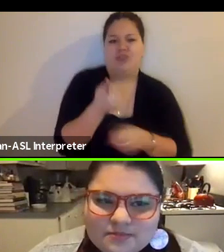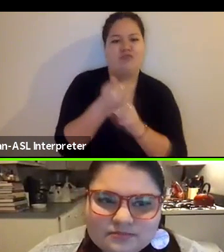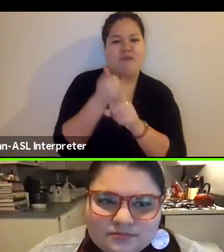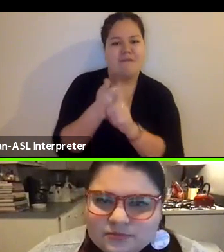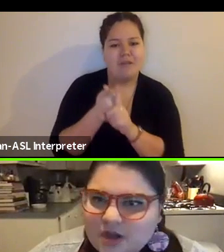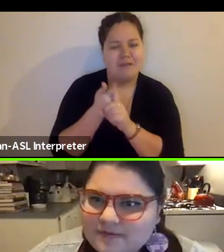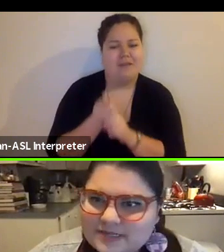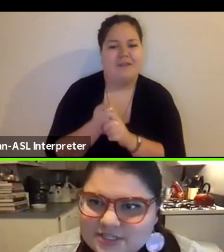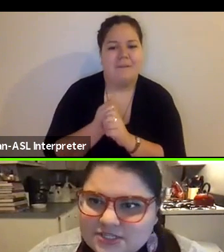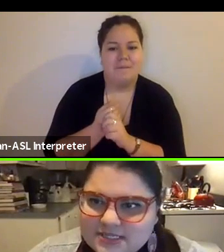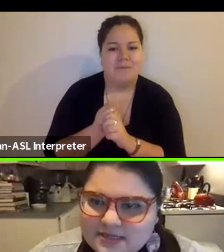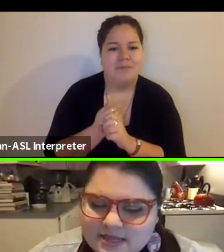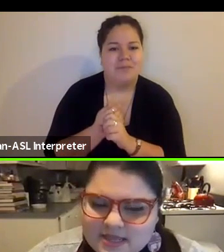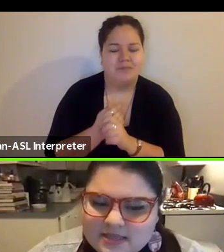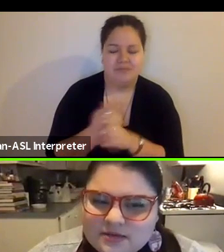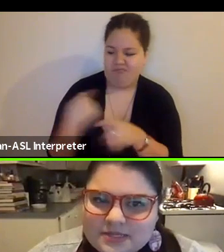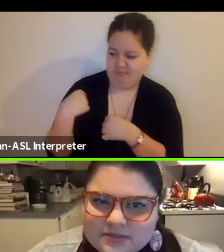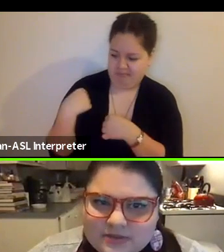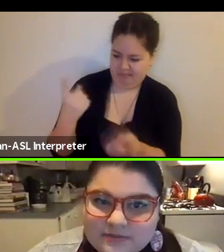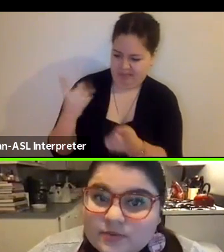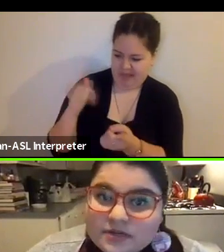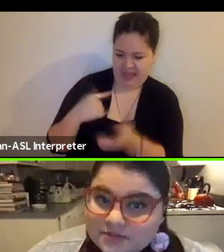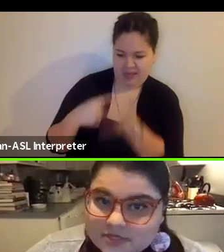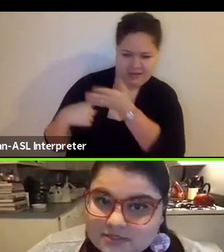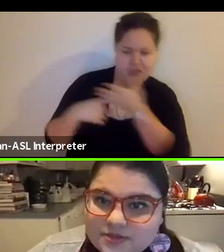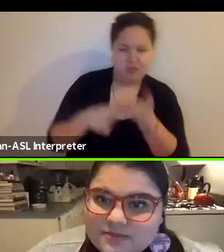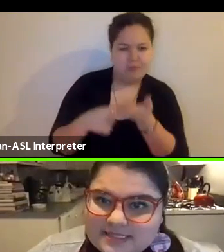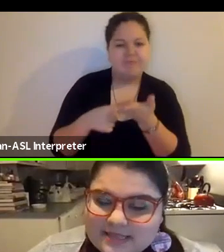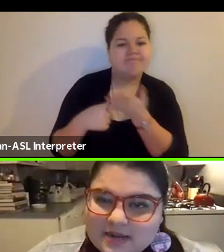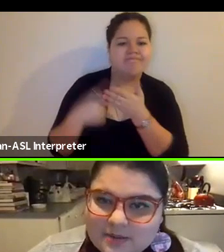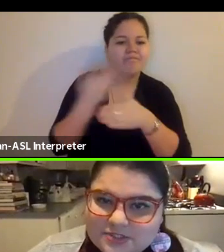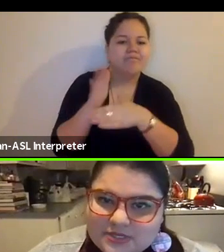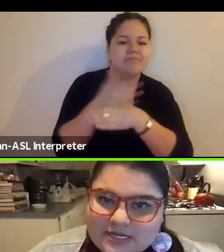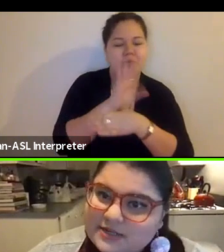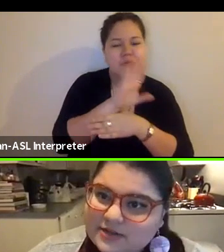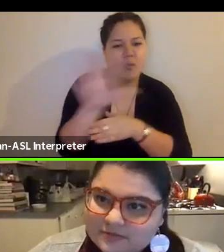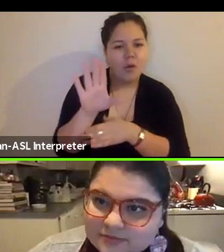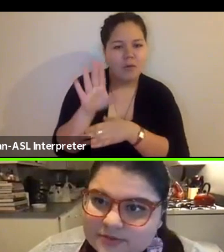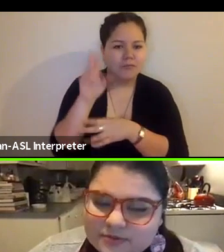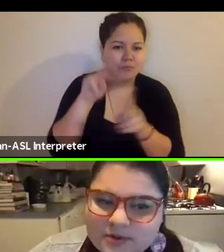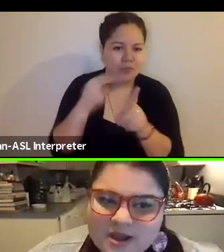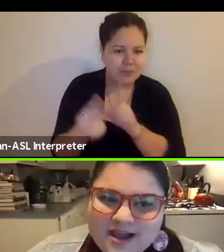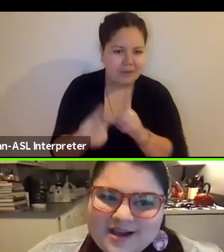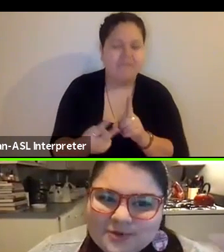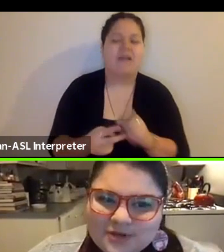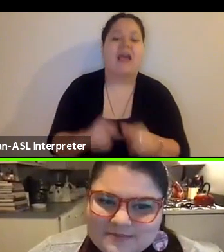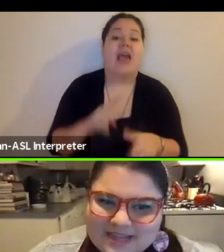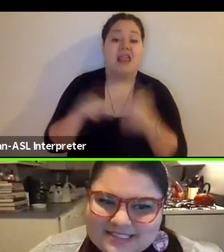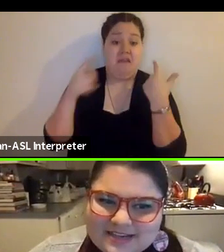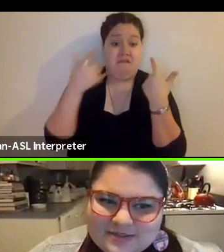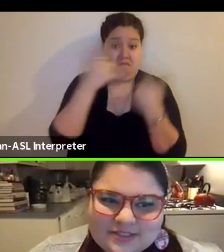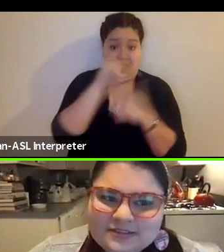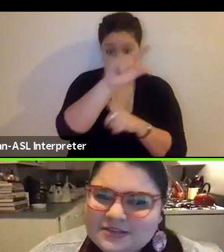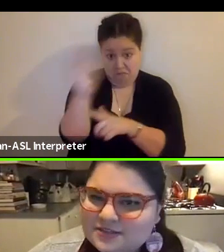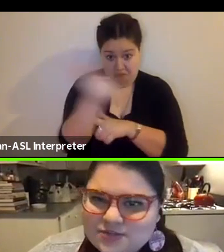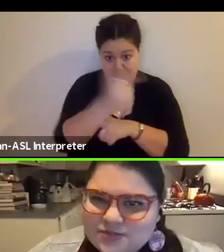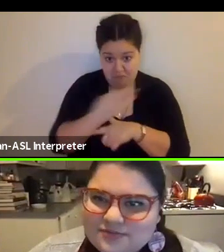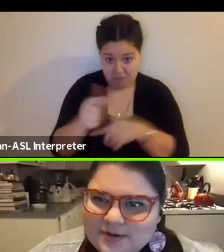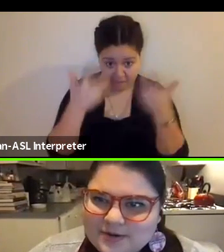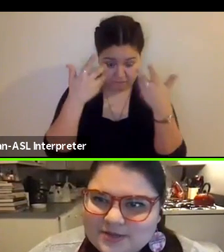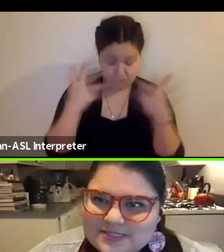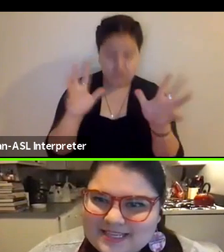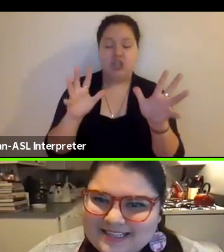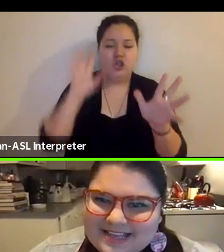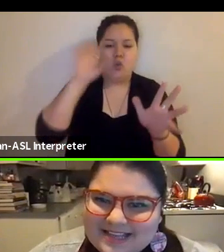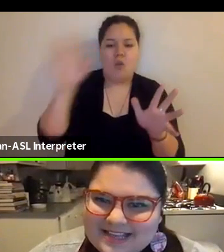from our conversation. And then once everyone who's on Zoom has had that opportunity to go through, we'll come back together, do a